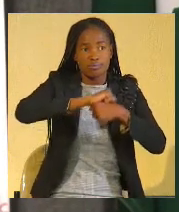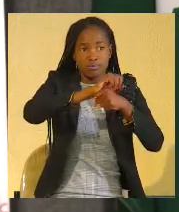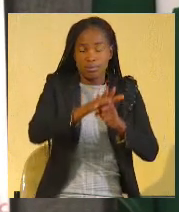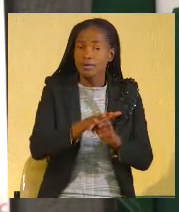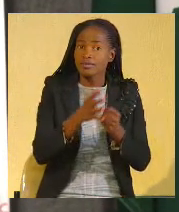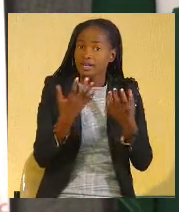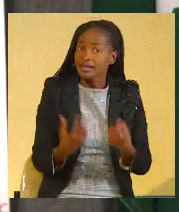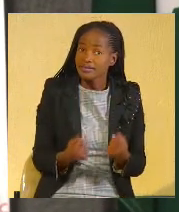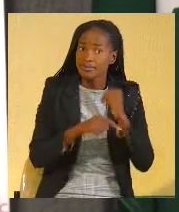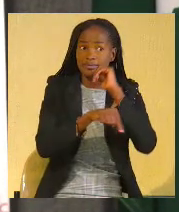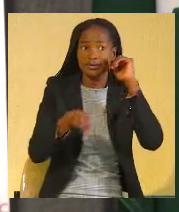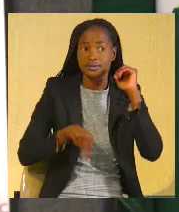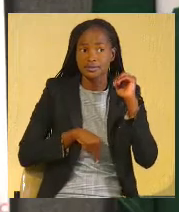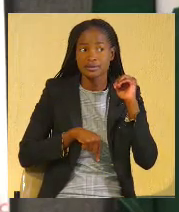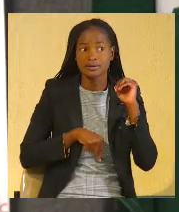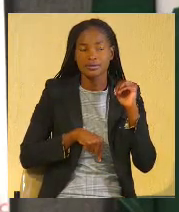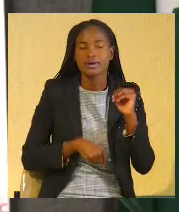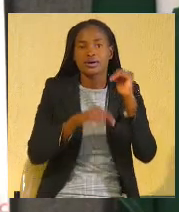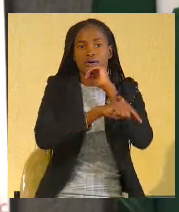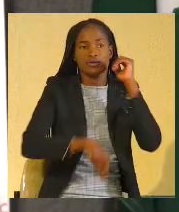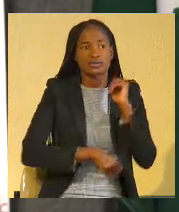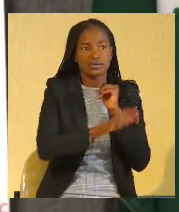the current lockdown,